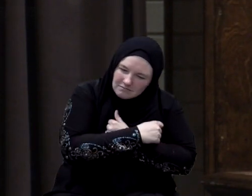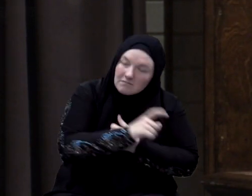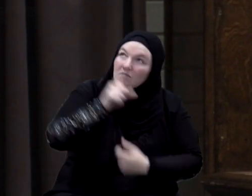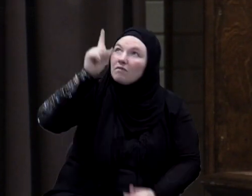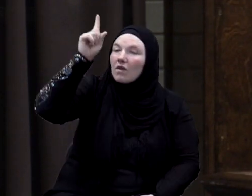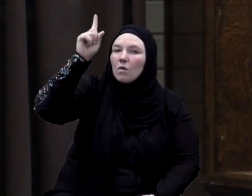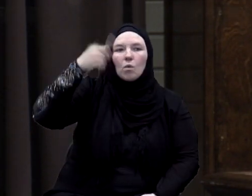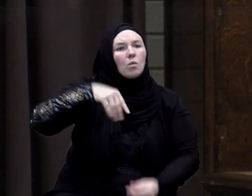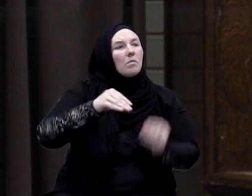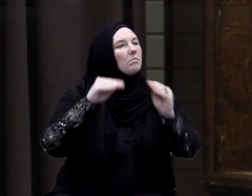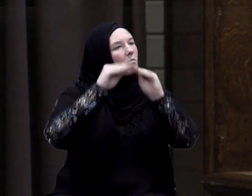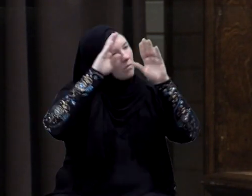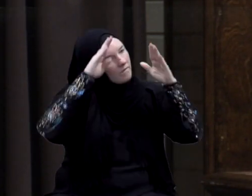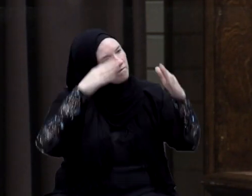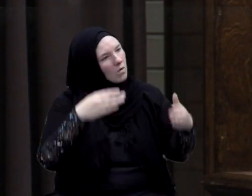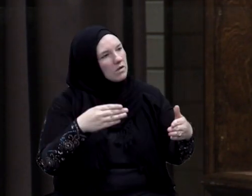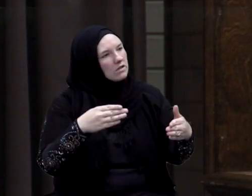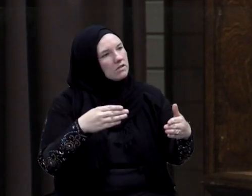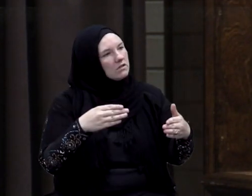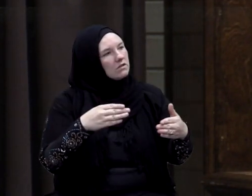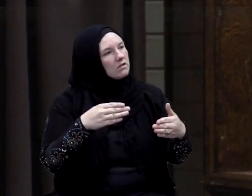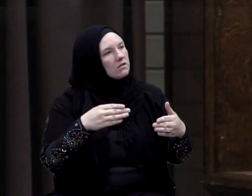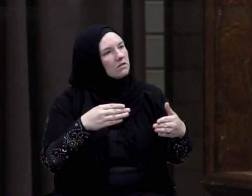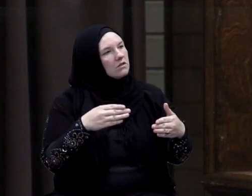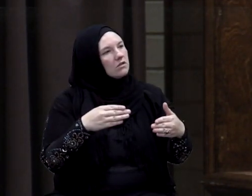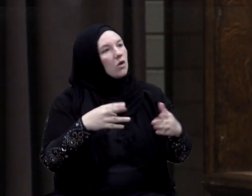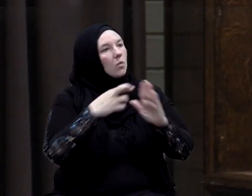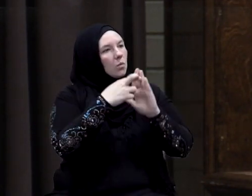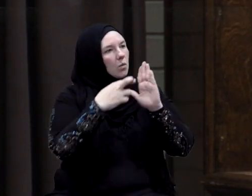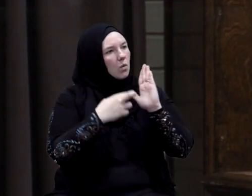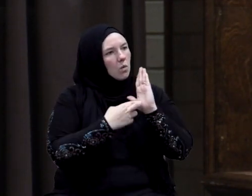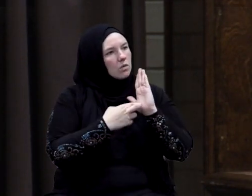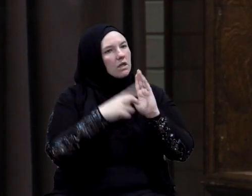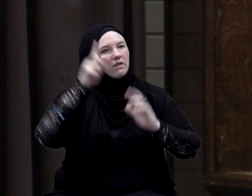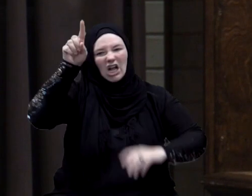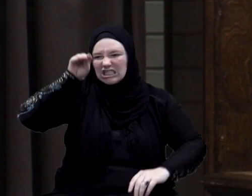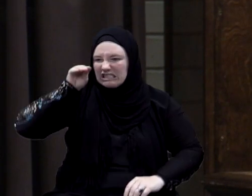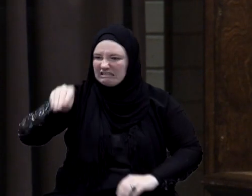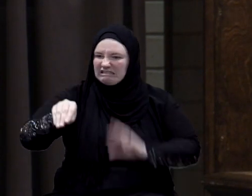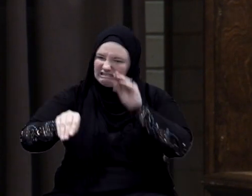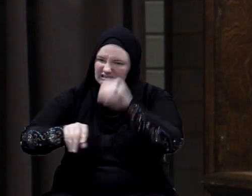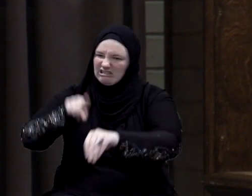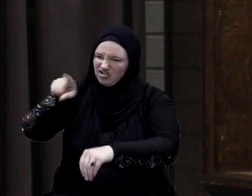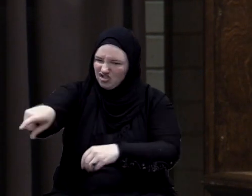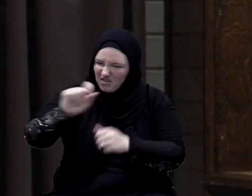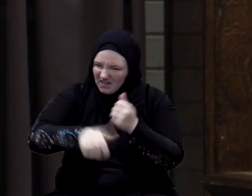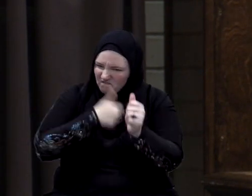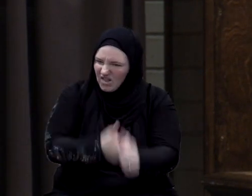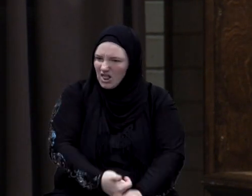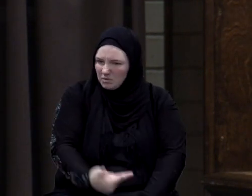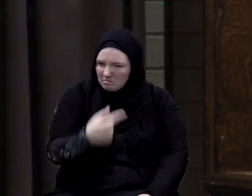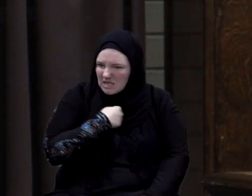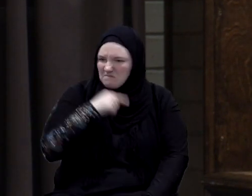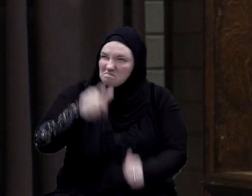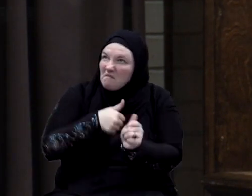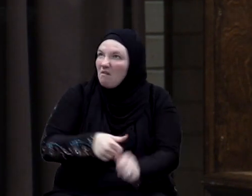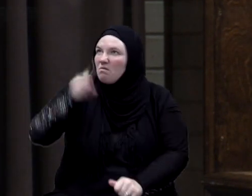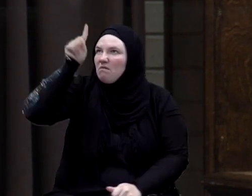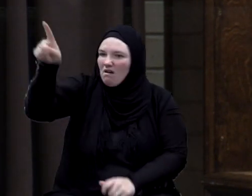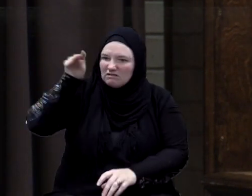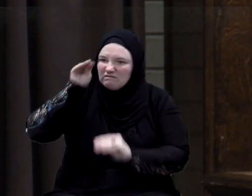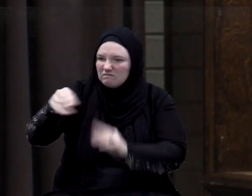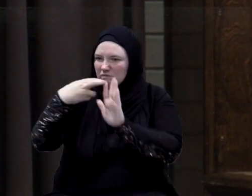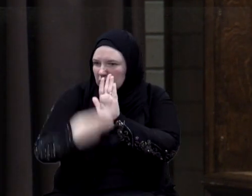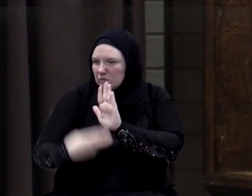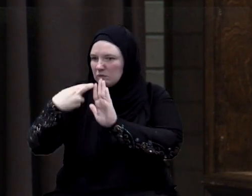more focused on shoving the rules of Allah to make our children obedient to Allah